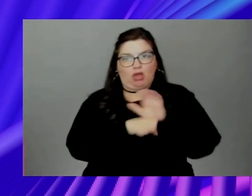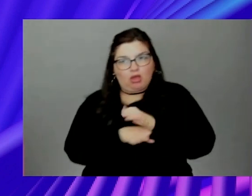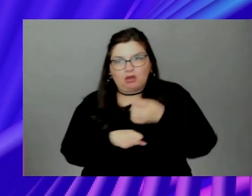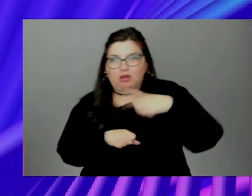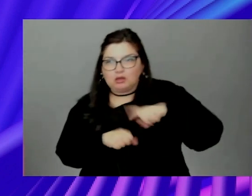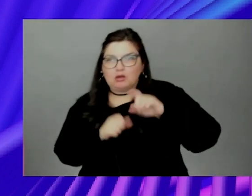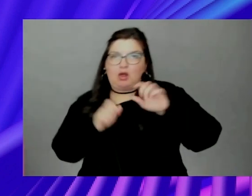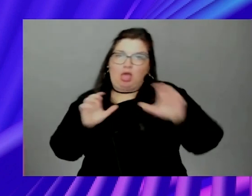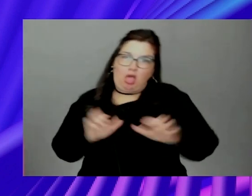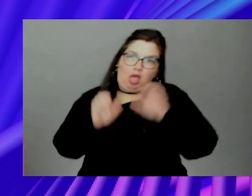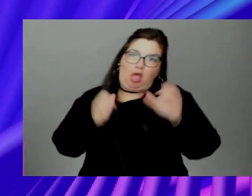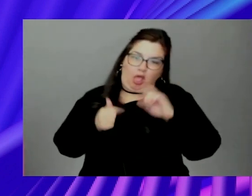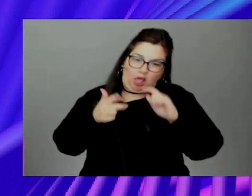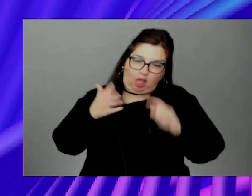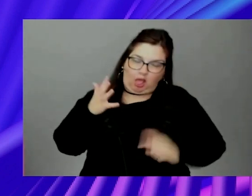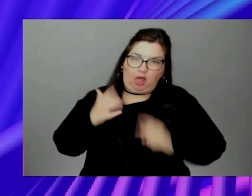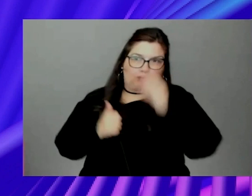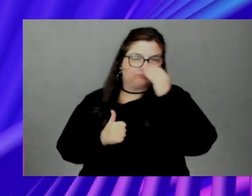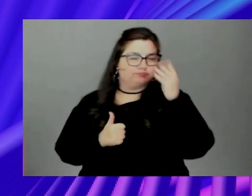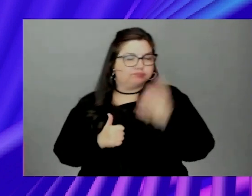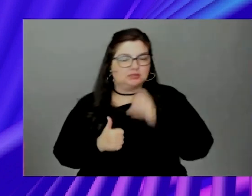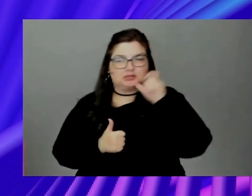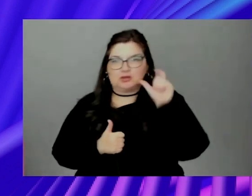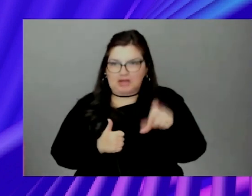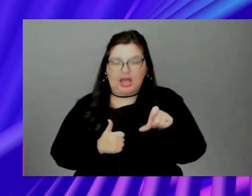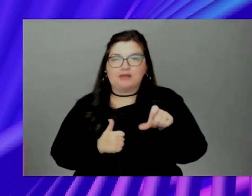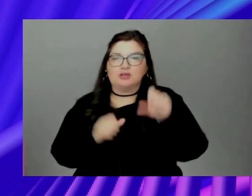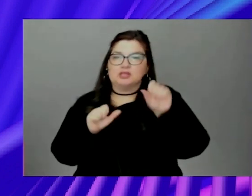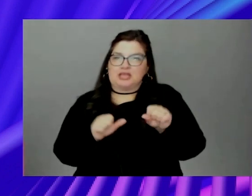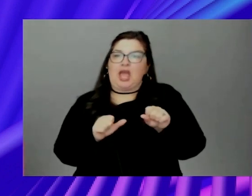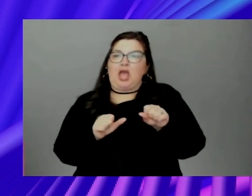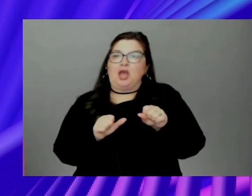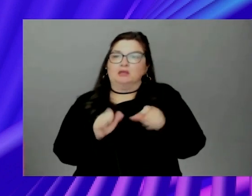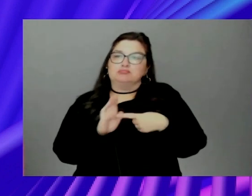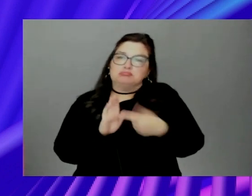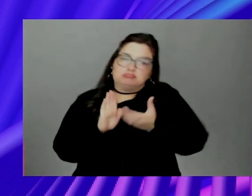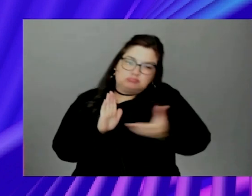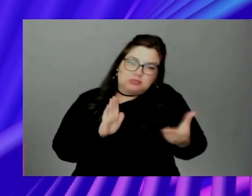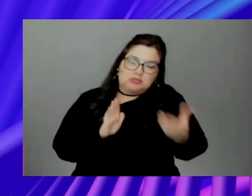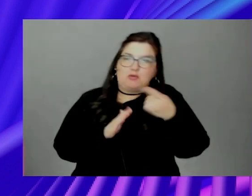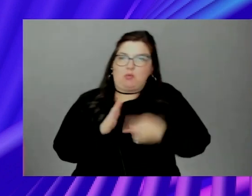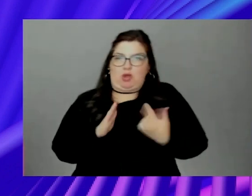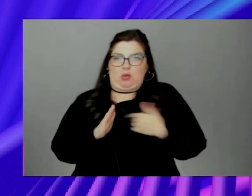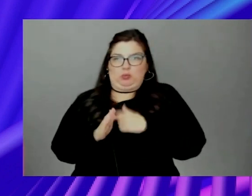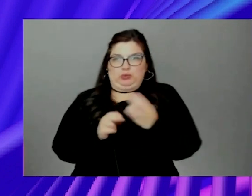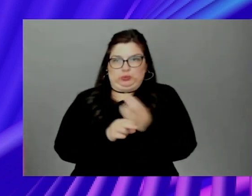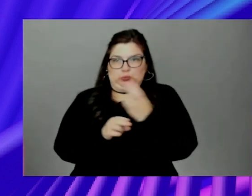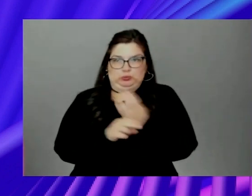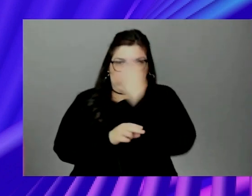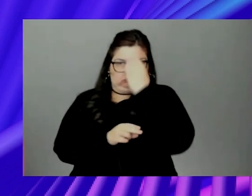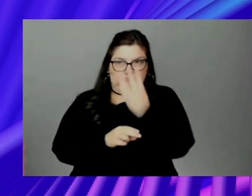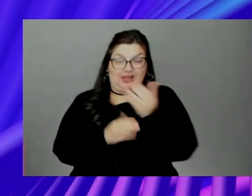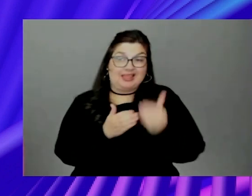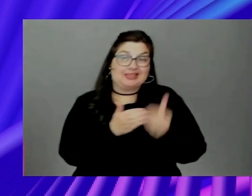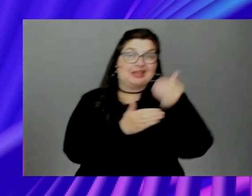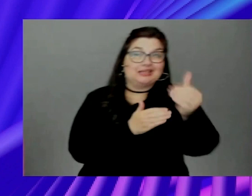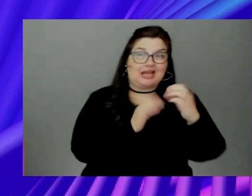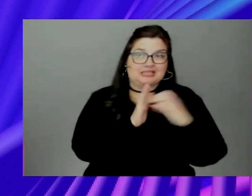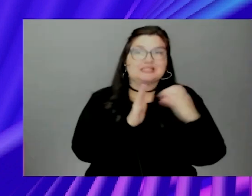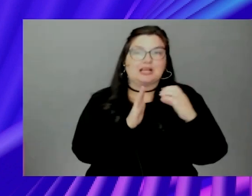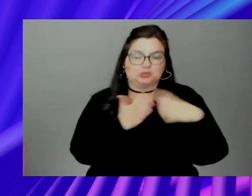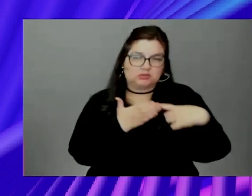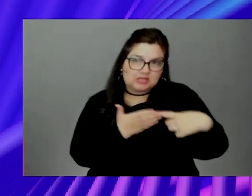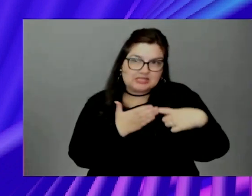to care about it. This can just be an artifact of what we use. When in the next section, next time, we'll talk about how you